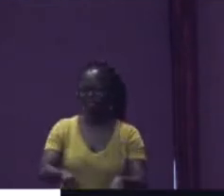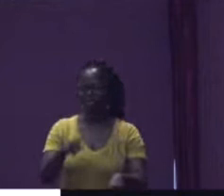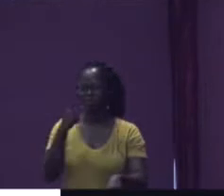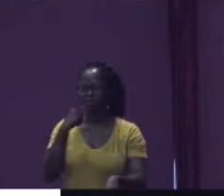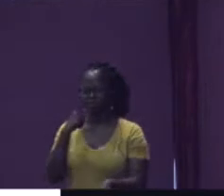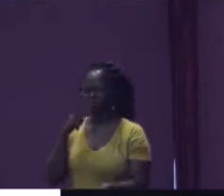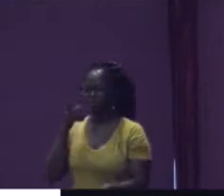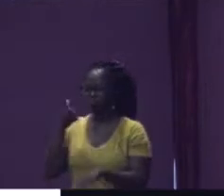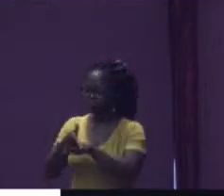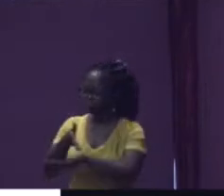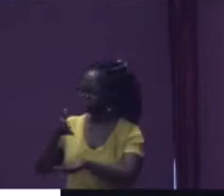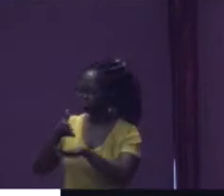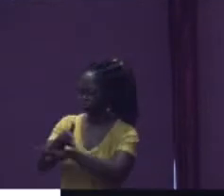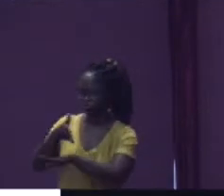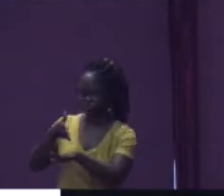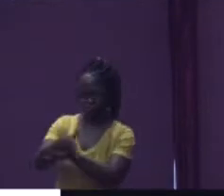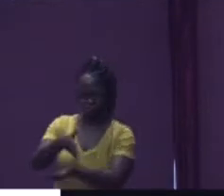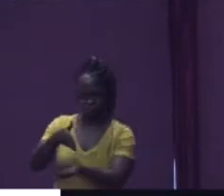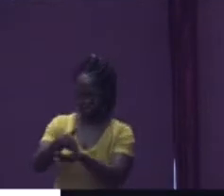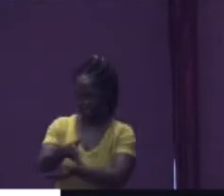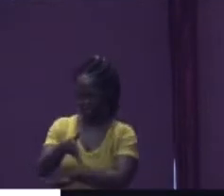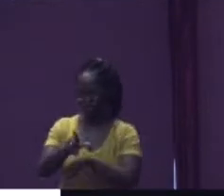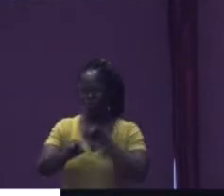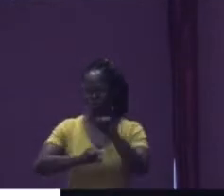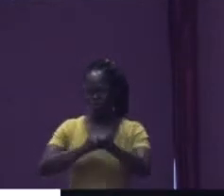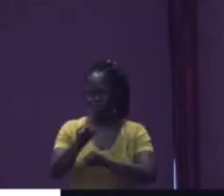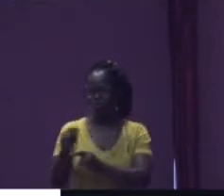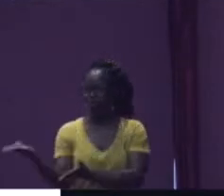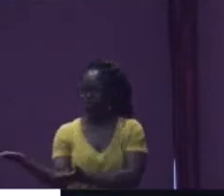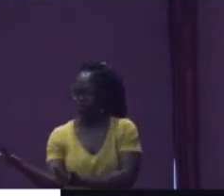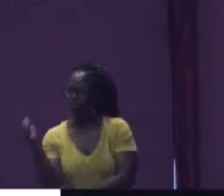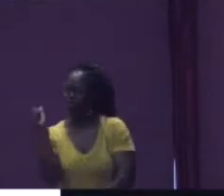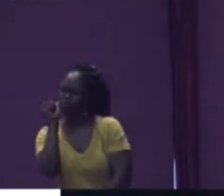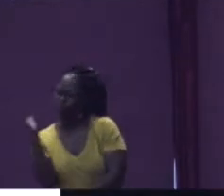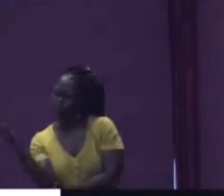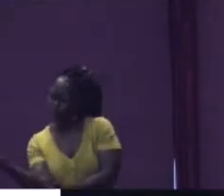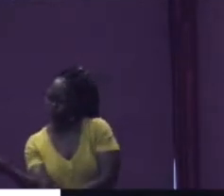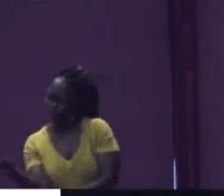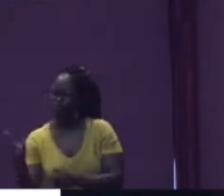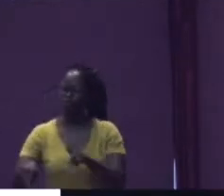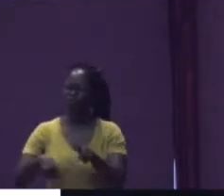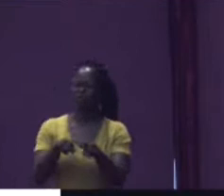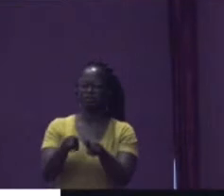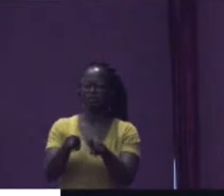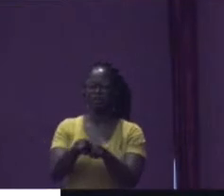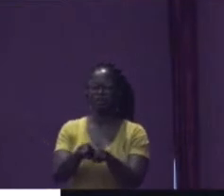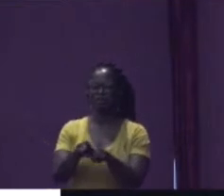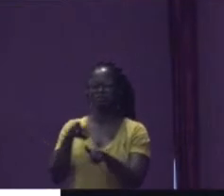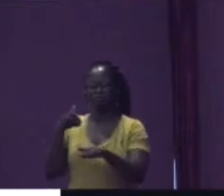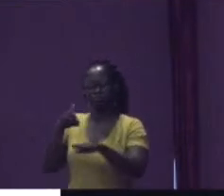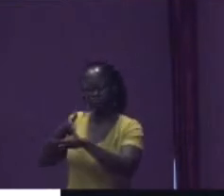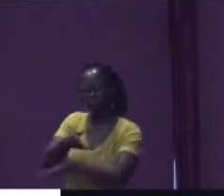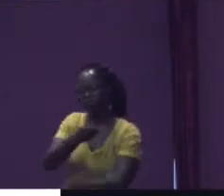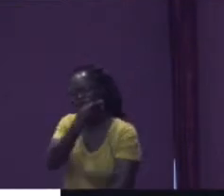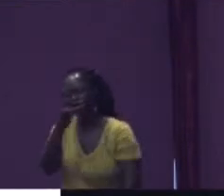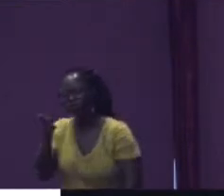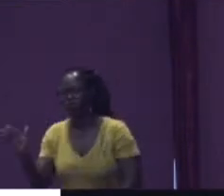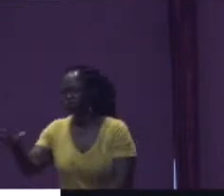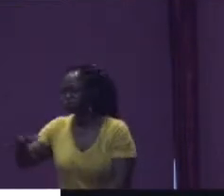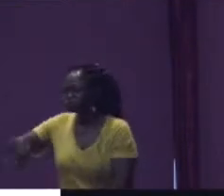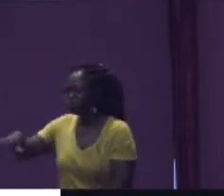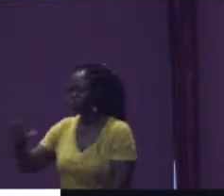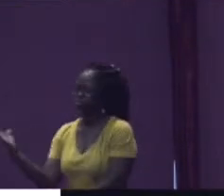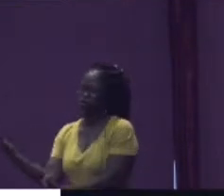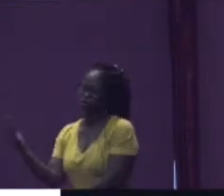younger girls in the family will go get the water and store them. There used to be clay jugs, now they're all